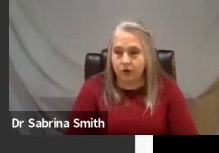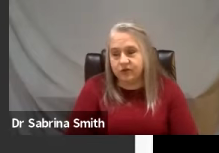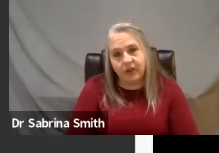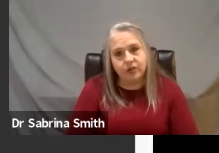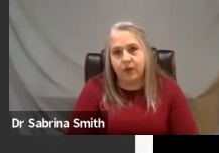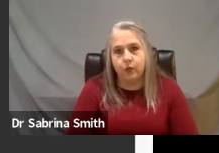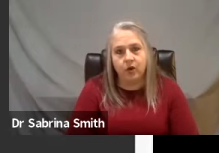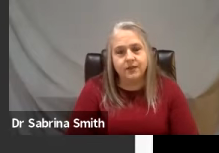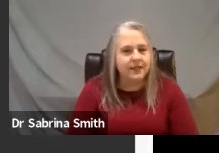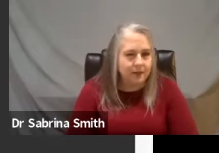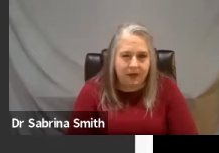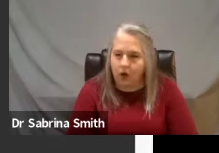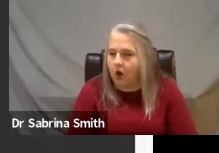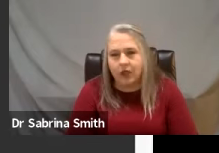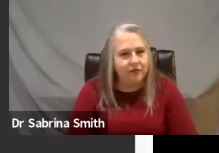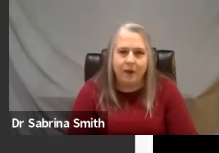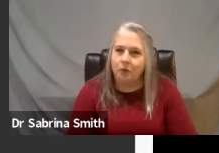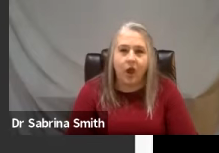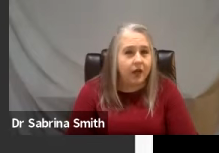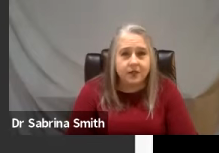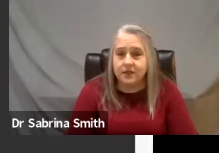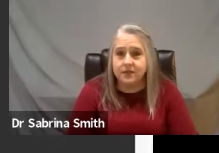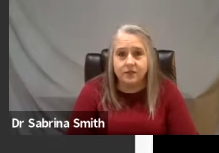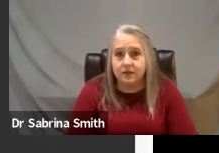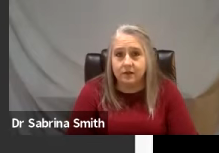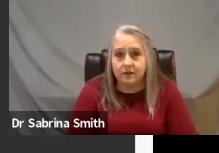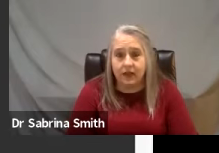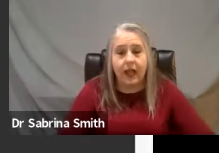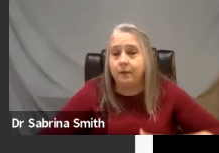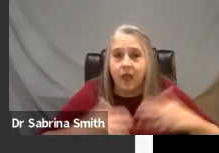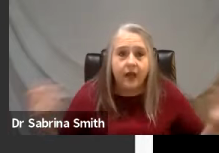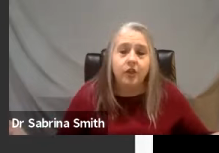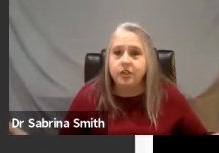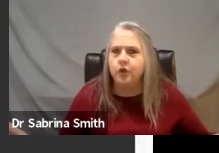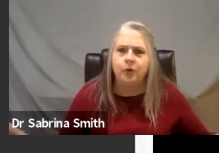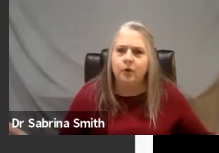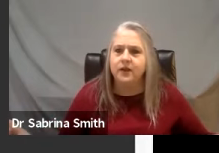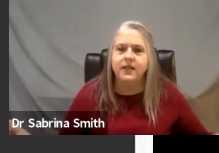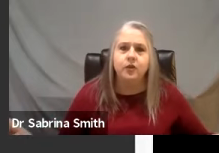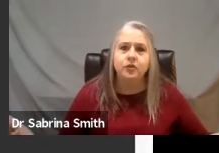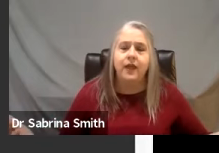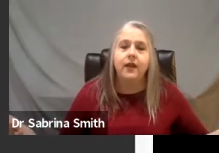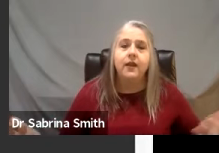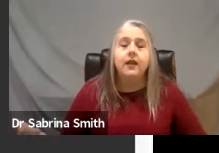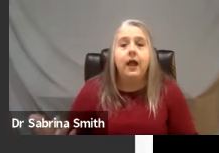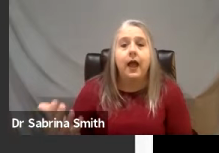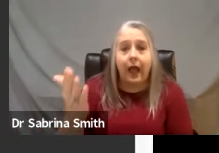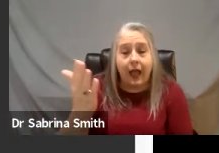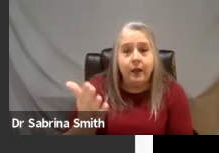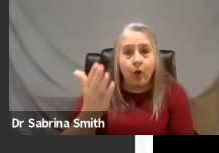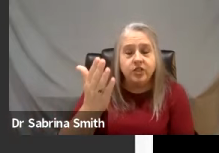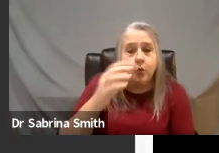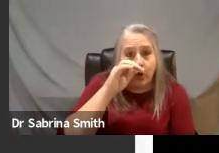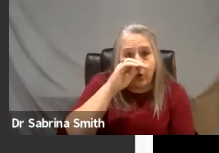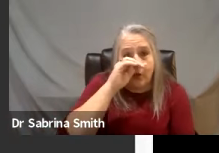get those finger-spelled words doesn't mean all of my product is like, I'm not a good interpreter because I don't do that.